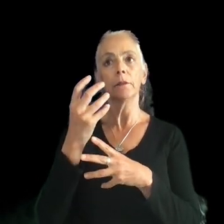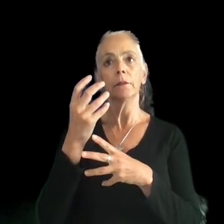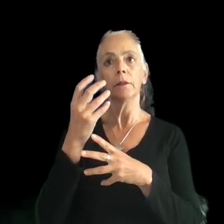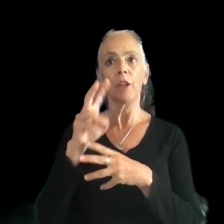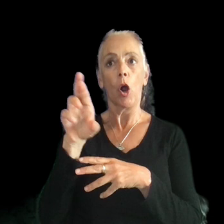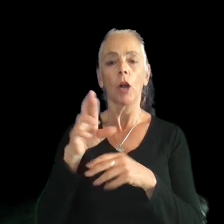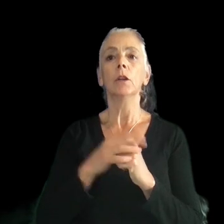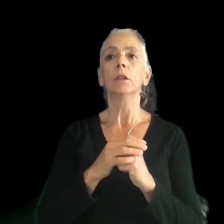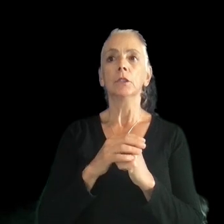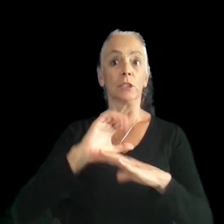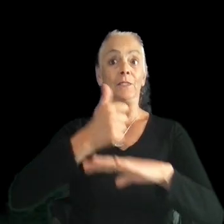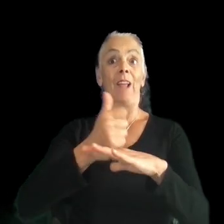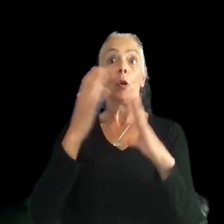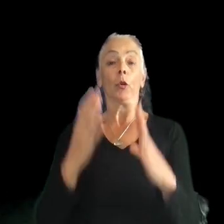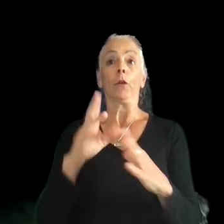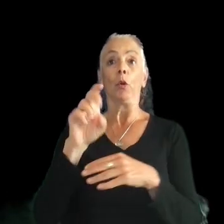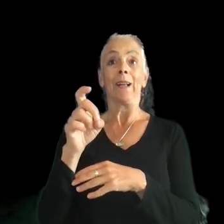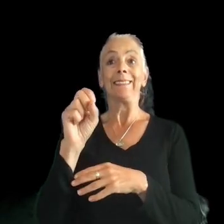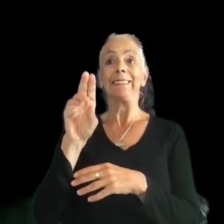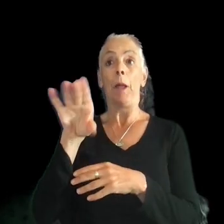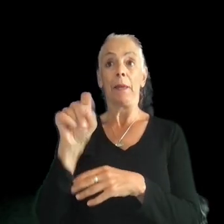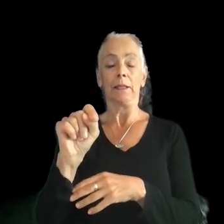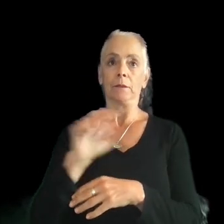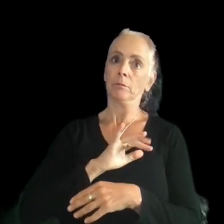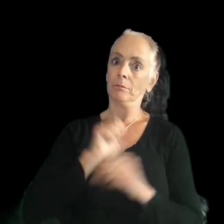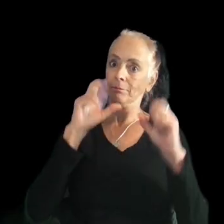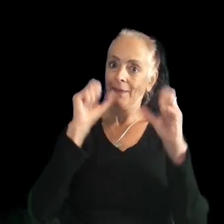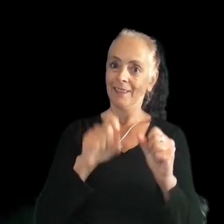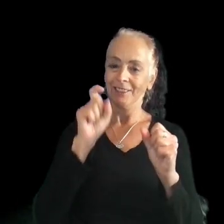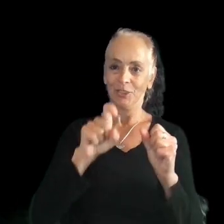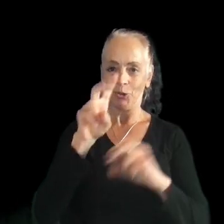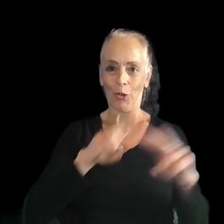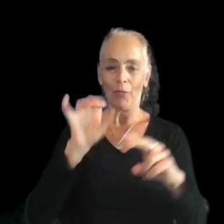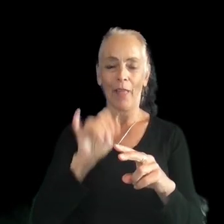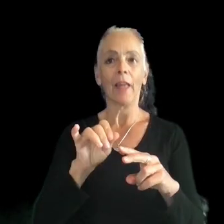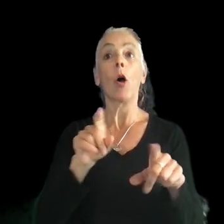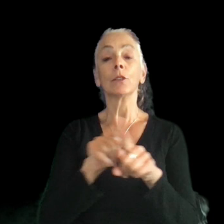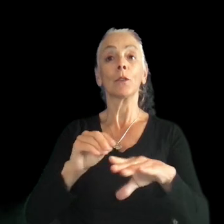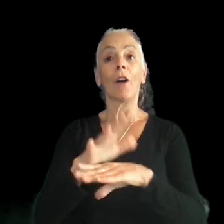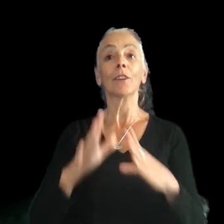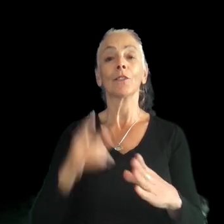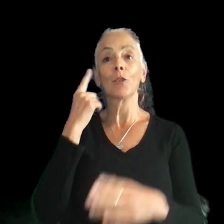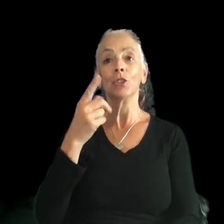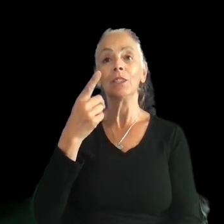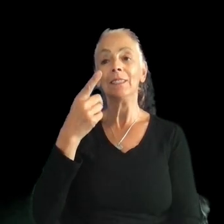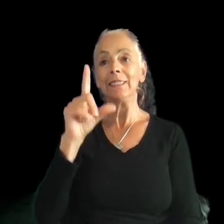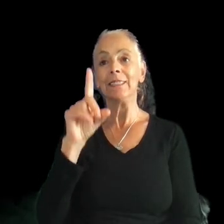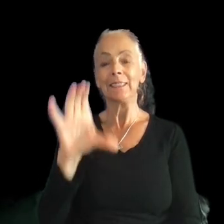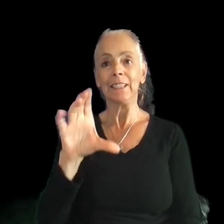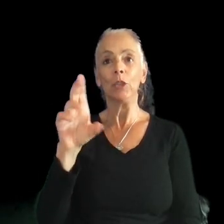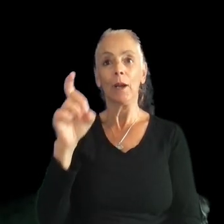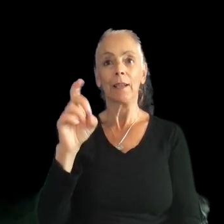summit amazing you guys should check this out advisor for the gdc ux summit